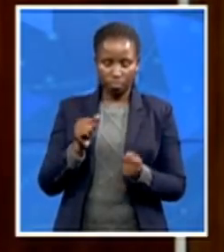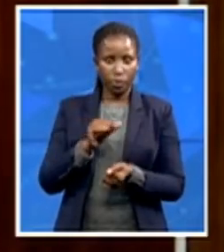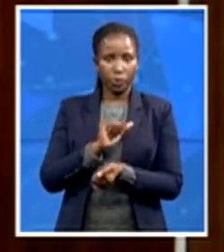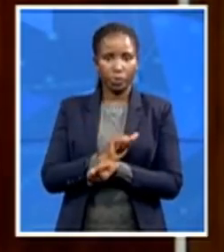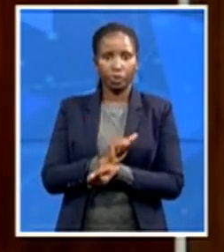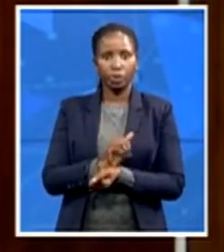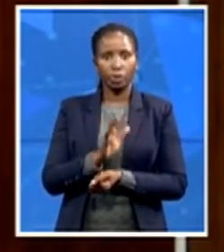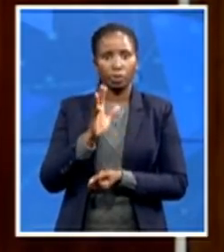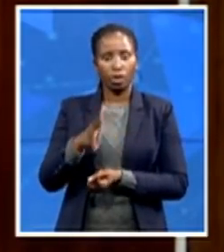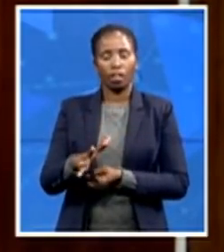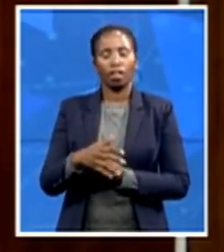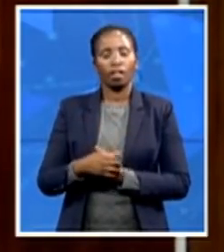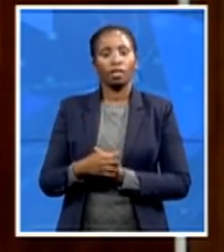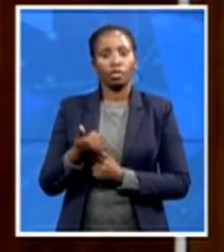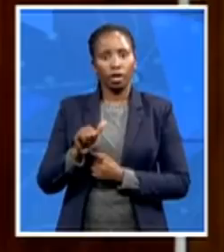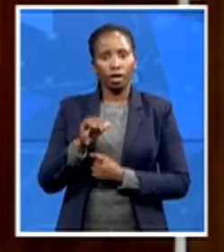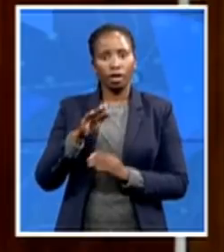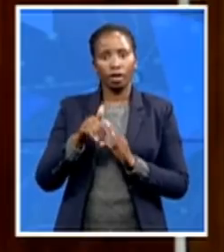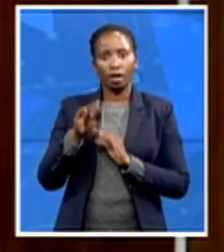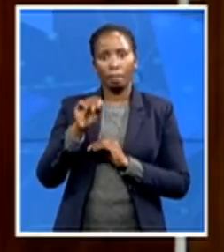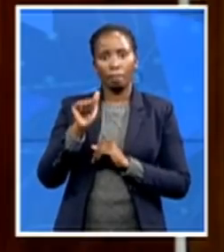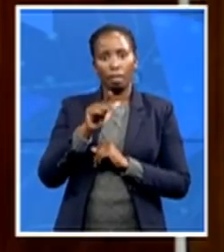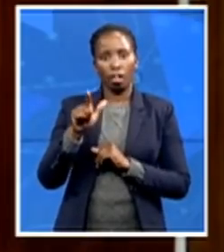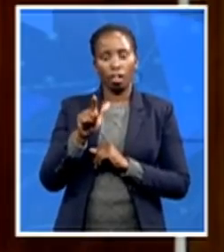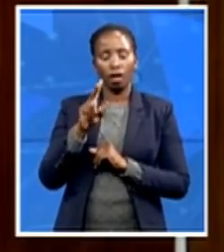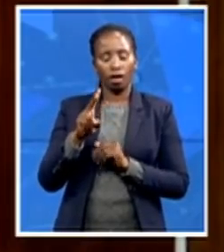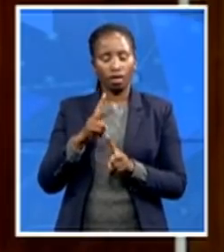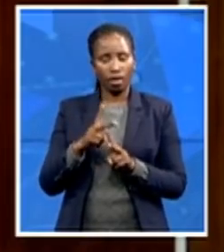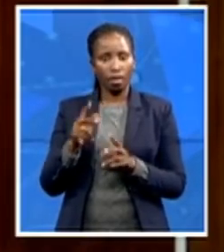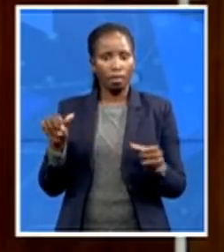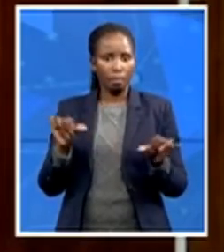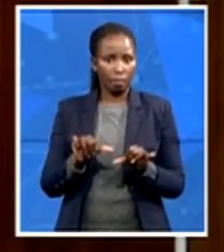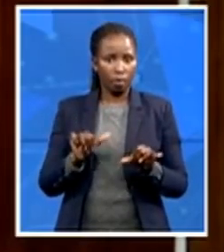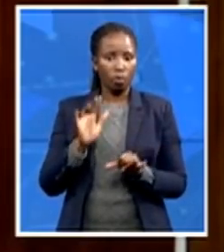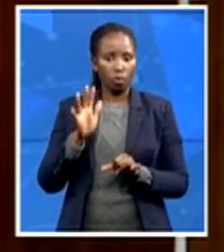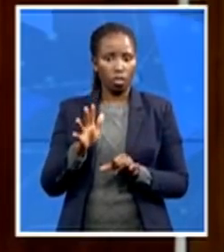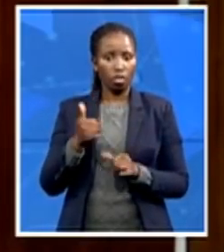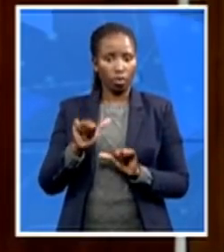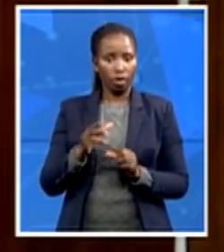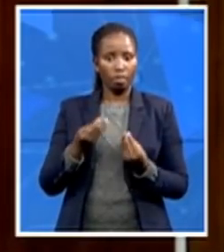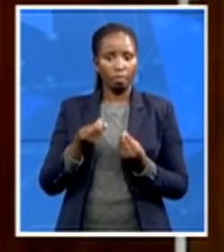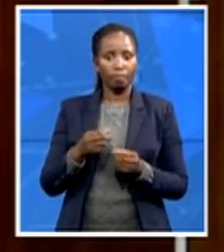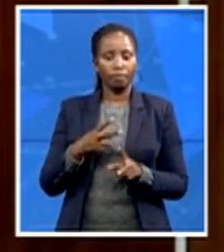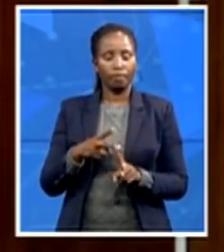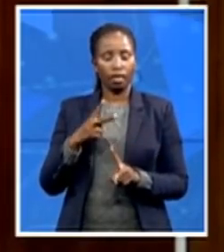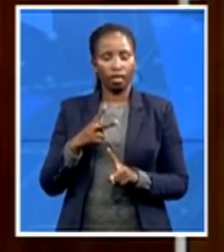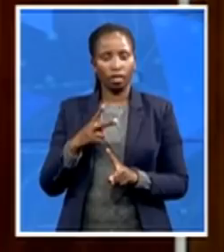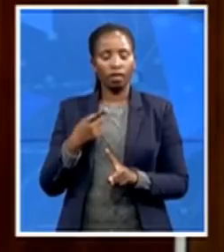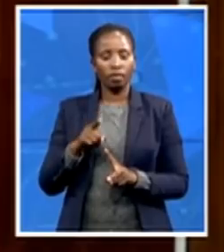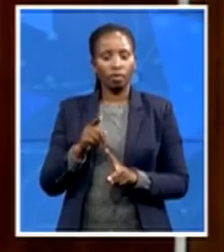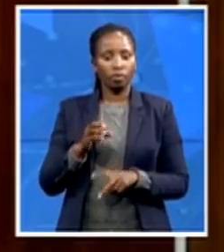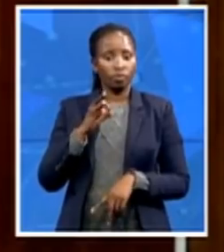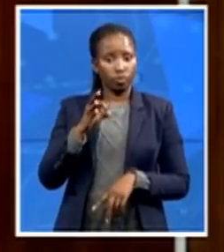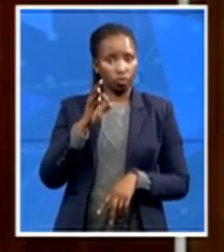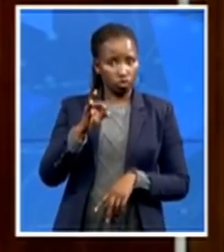provisionally forfeited to the state, and upon final forfeiture of your bail, you will be kept in custody until this case is